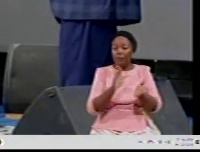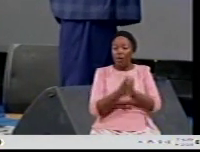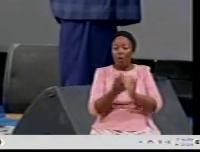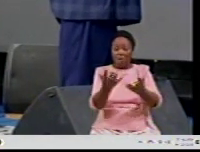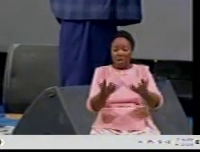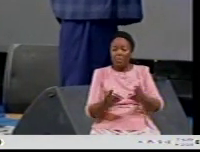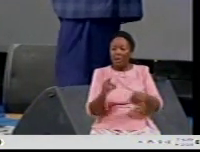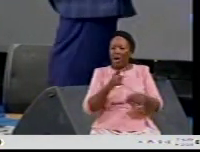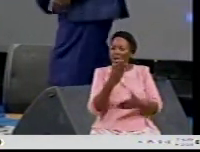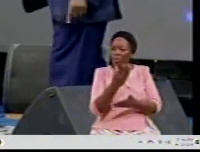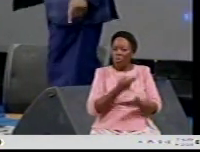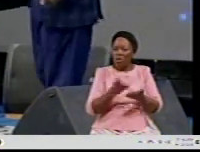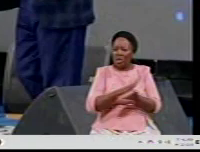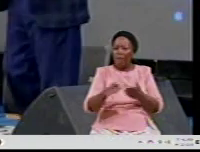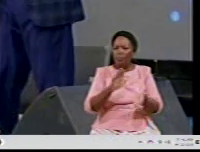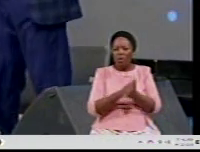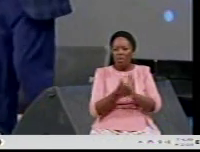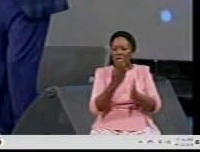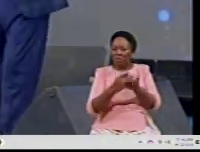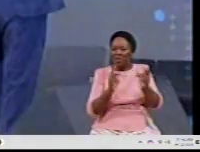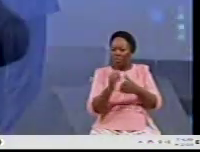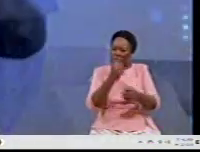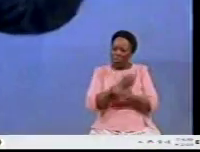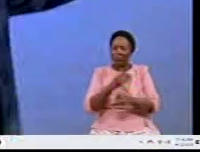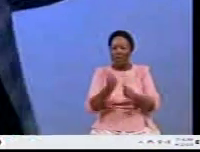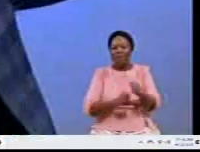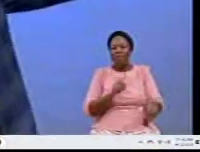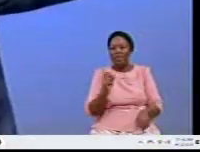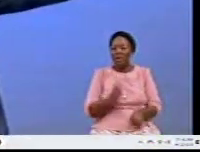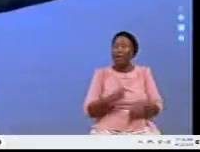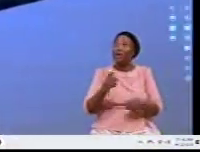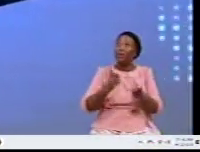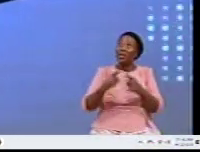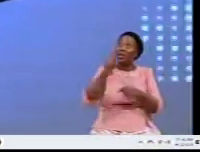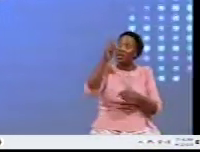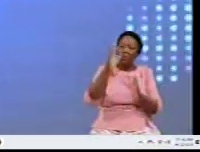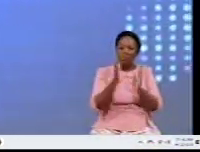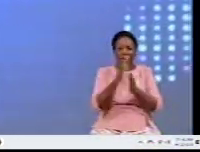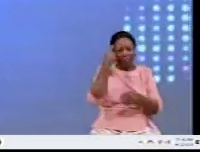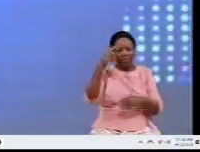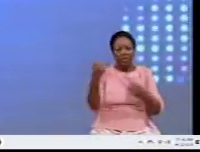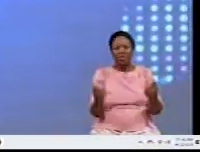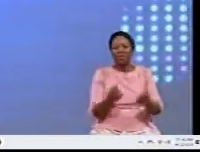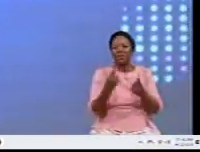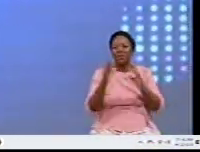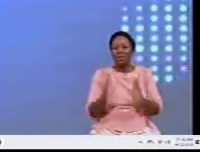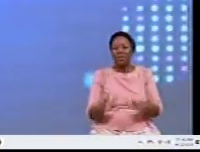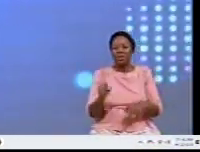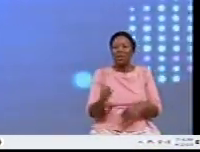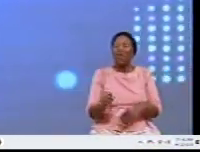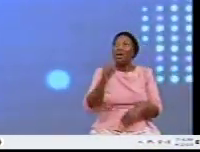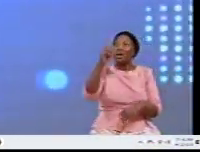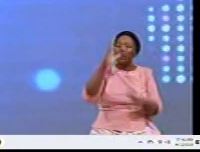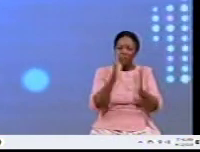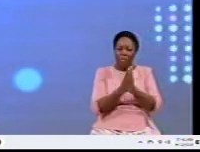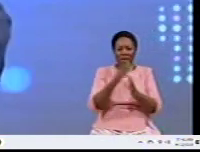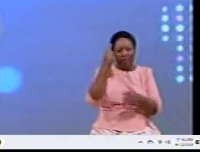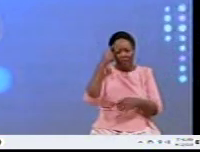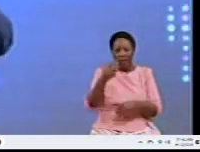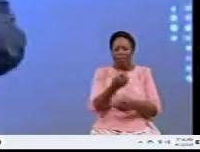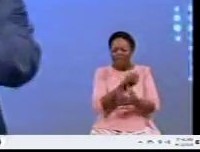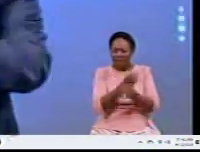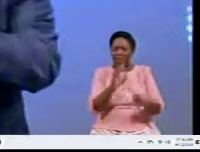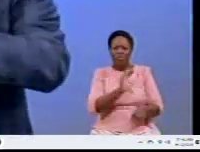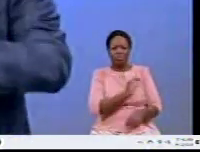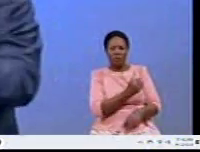you delight in all the time. He prayed for sinners. He prayed for saved